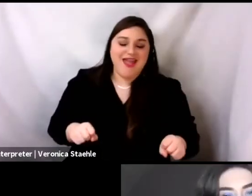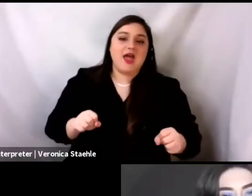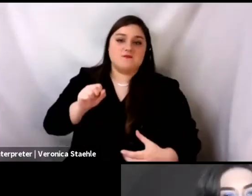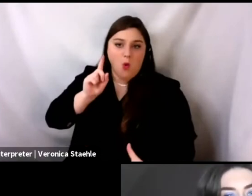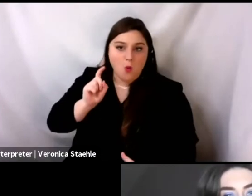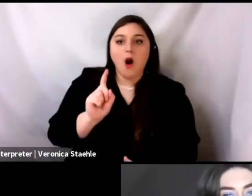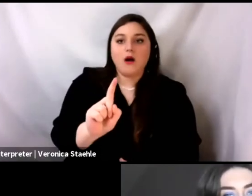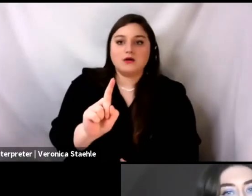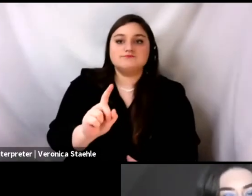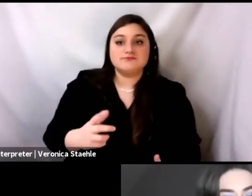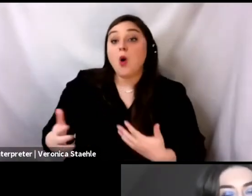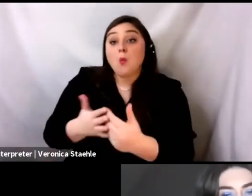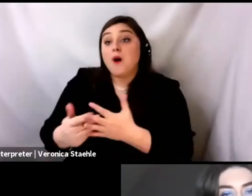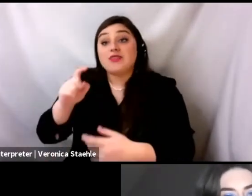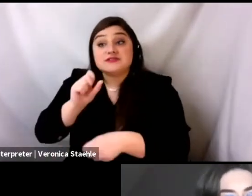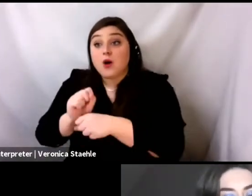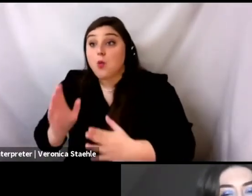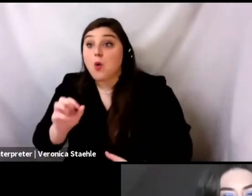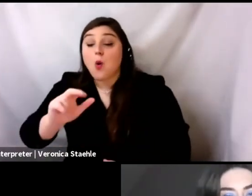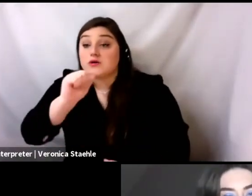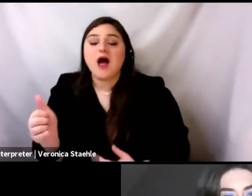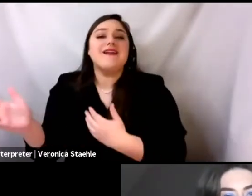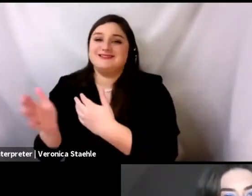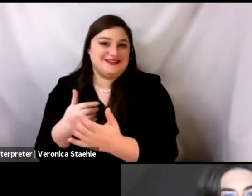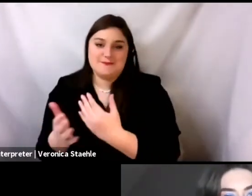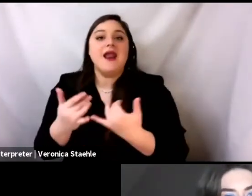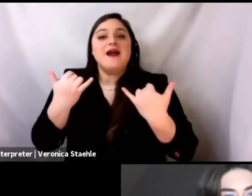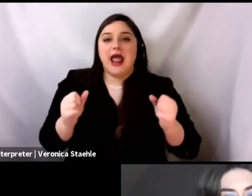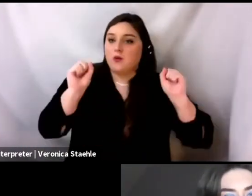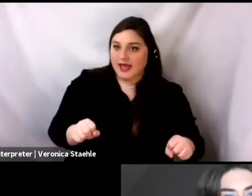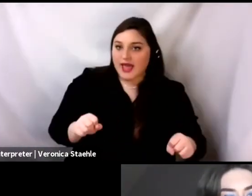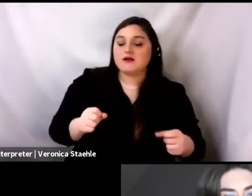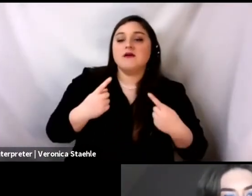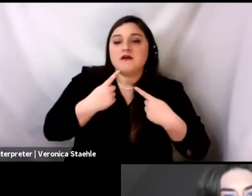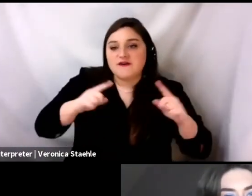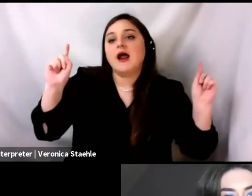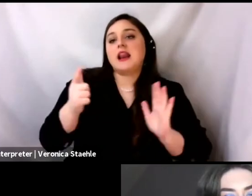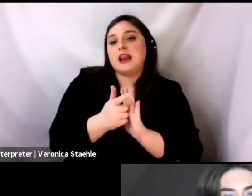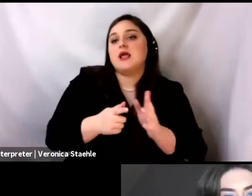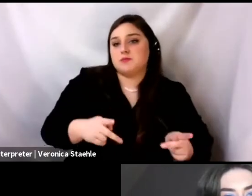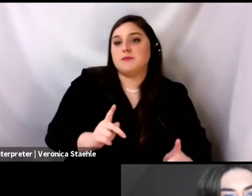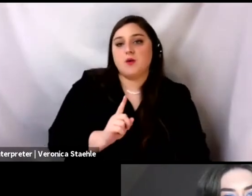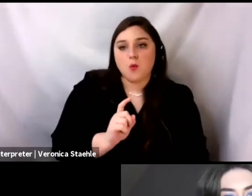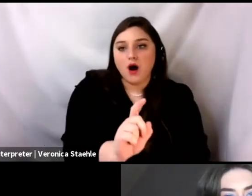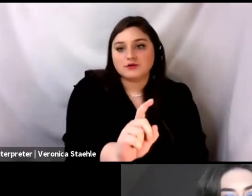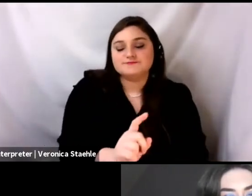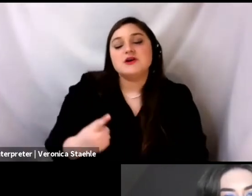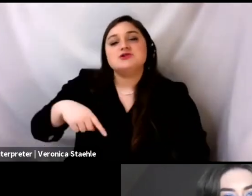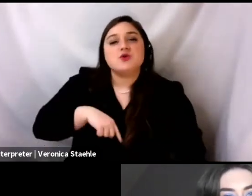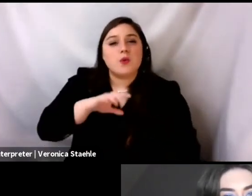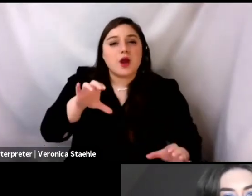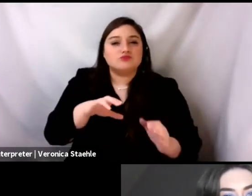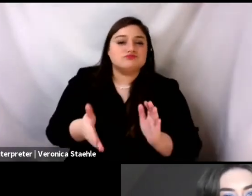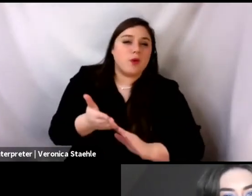should not be. So that happened. And then now the Sex Workers Project, we actually are heading a campaign in